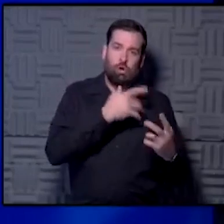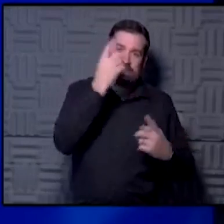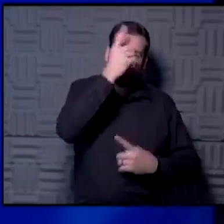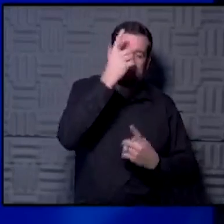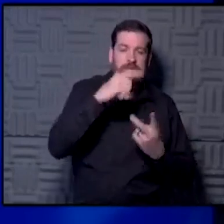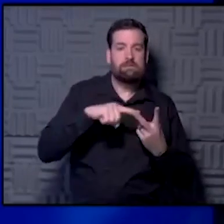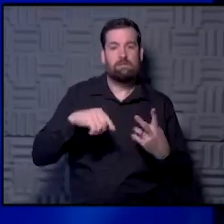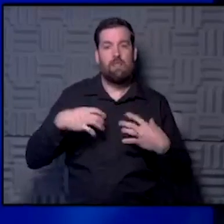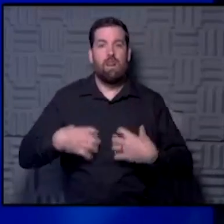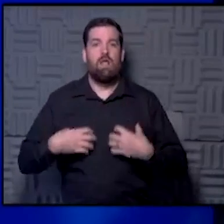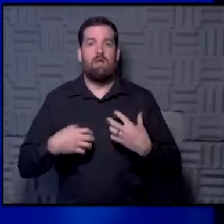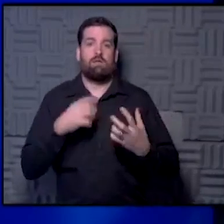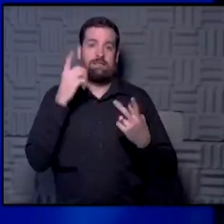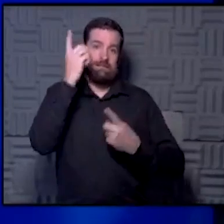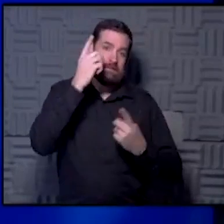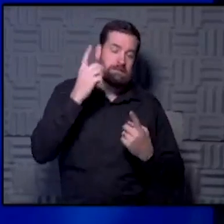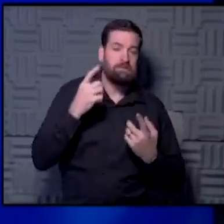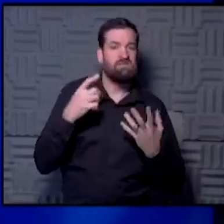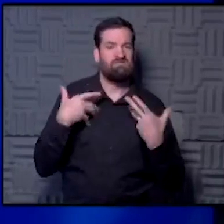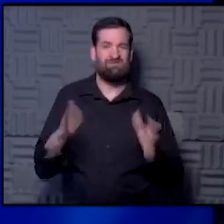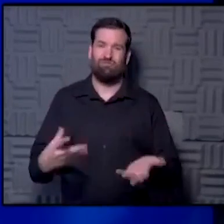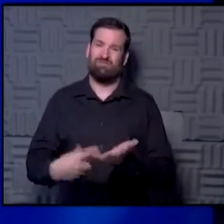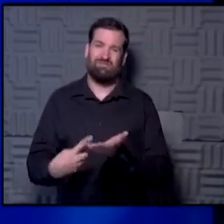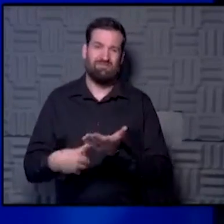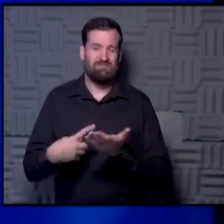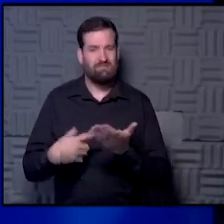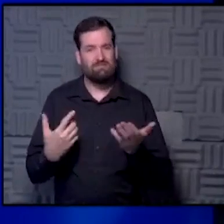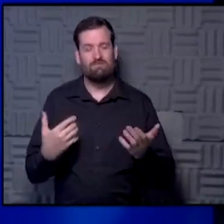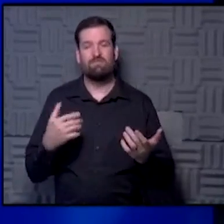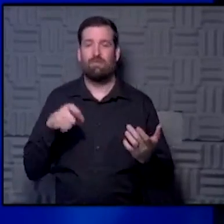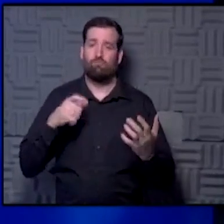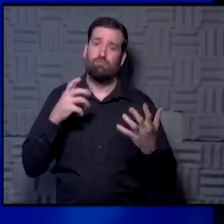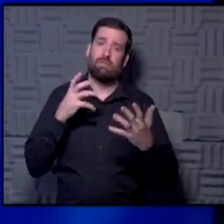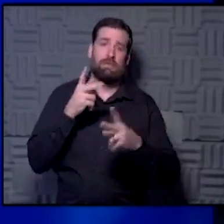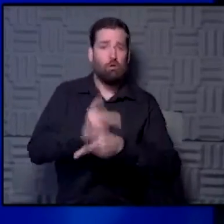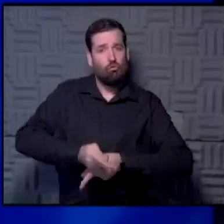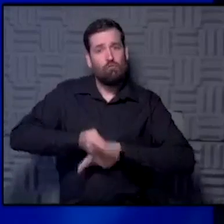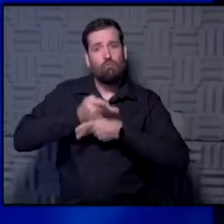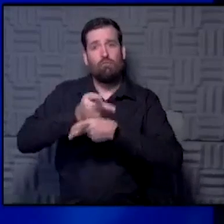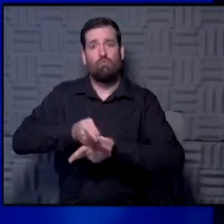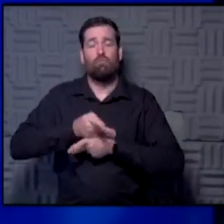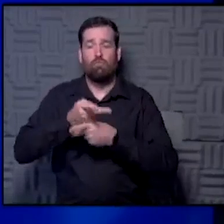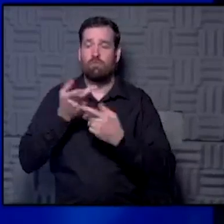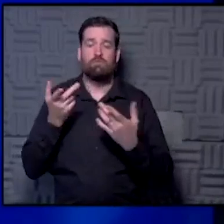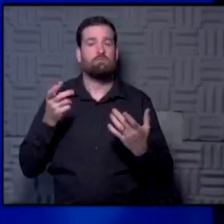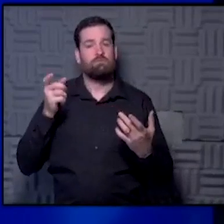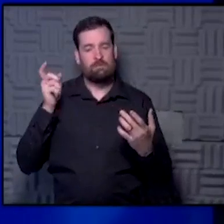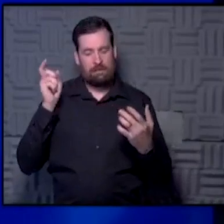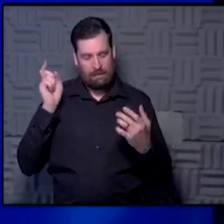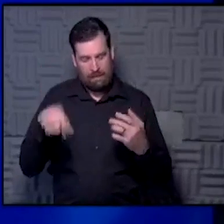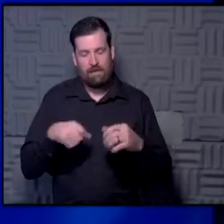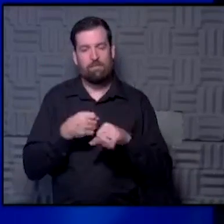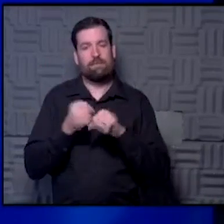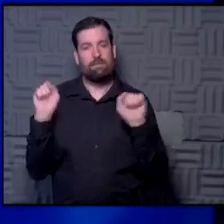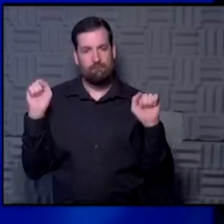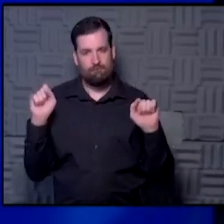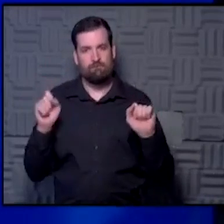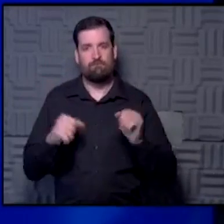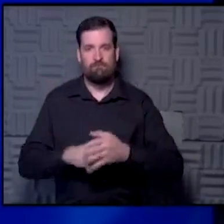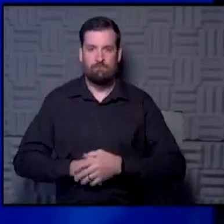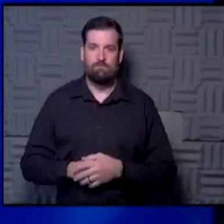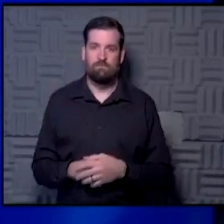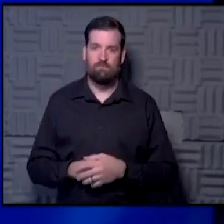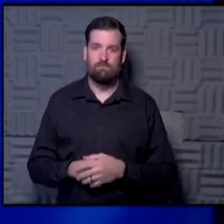and you've heard us talk before about that. And you just have to be careful, and you can be safe if you follow the pillars of infection